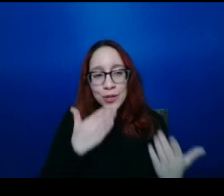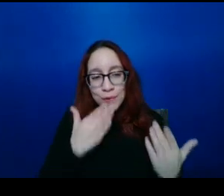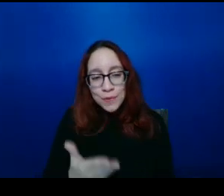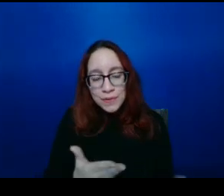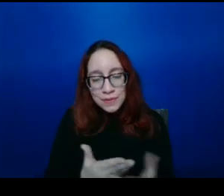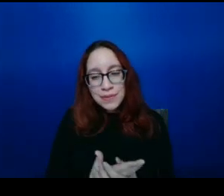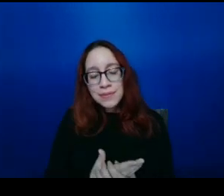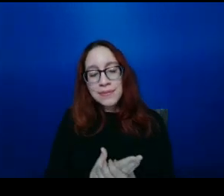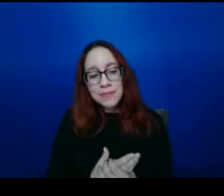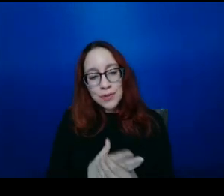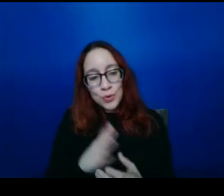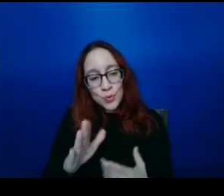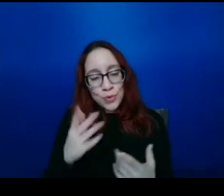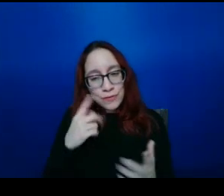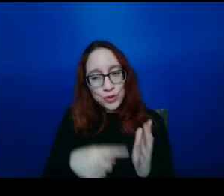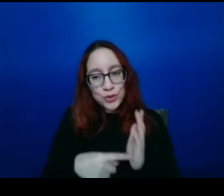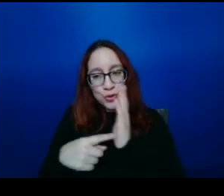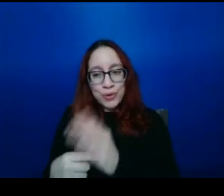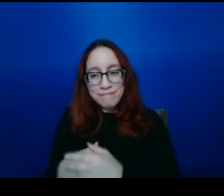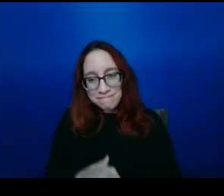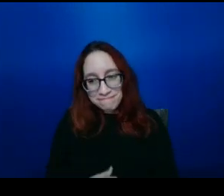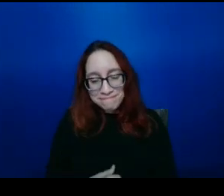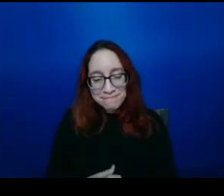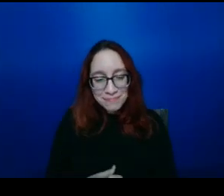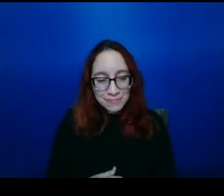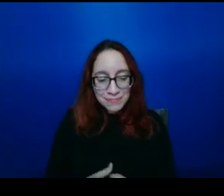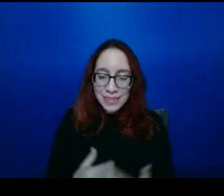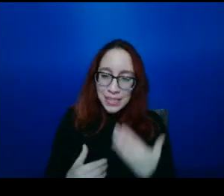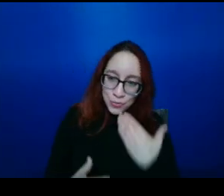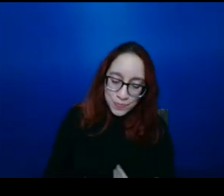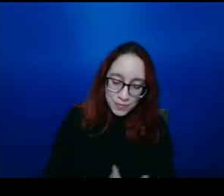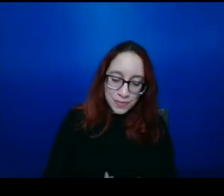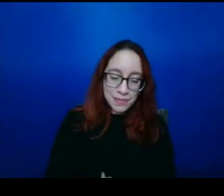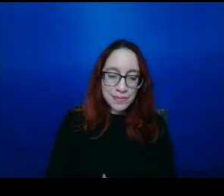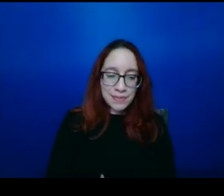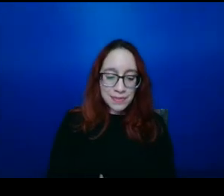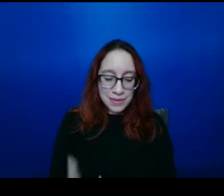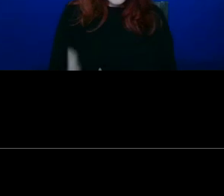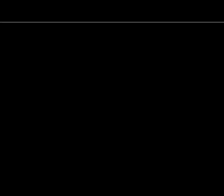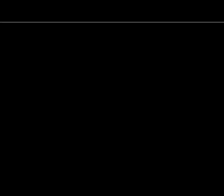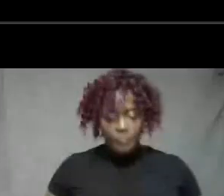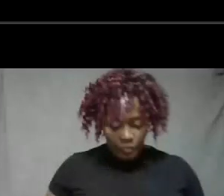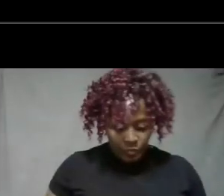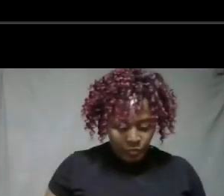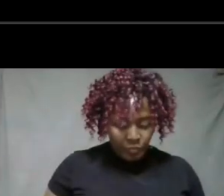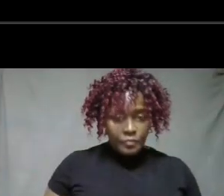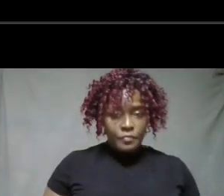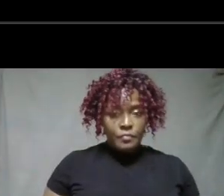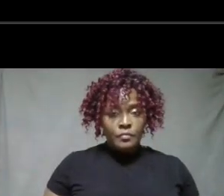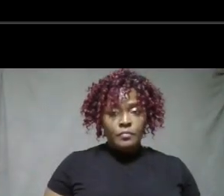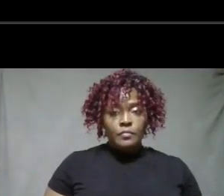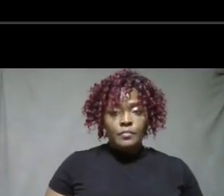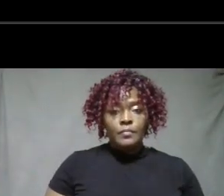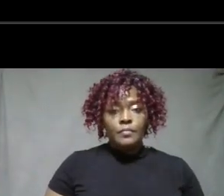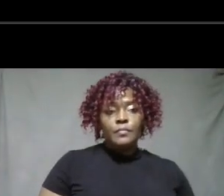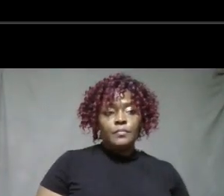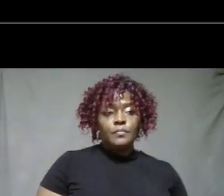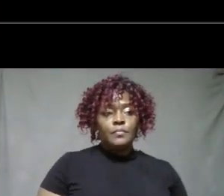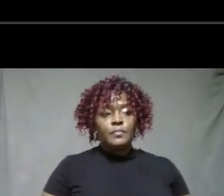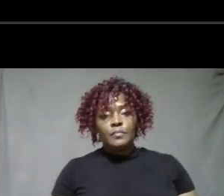for what you've shown thus far. Thank you. Thank you, Commissioner Hay. Vice Mayor Cruz, any questions or comments for the Time Equities